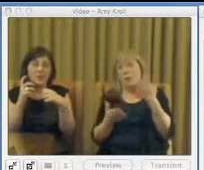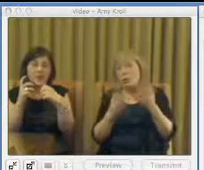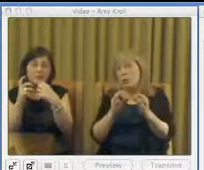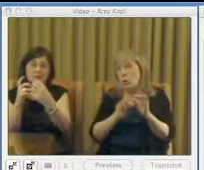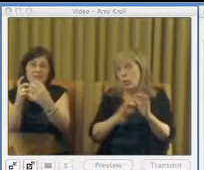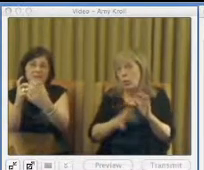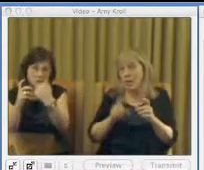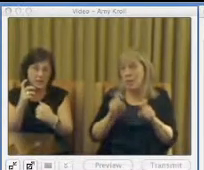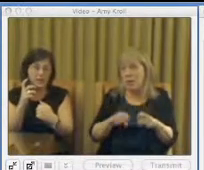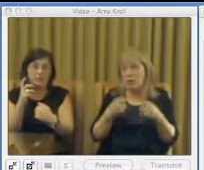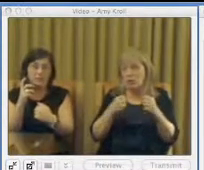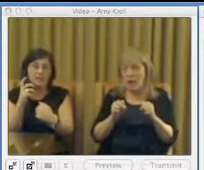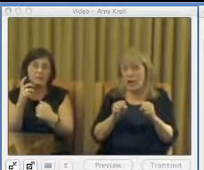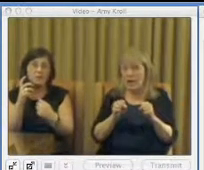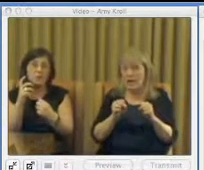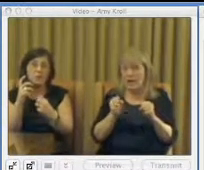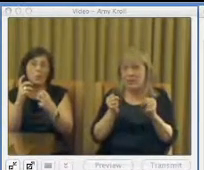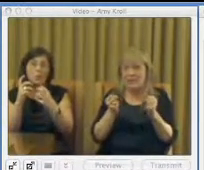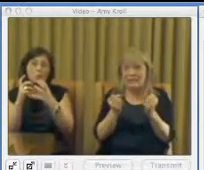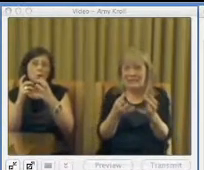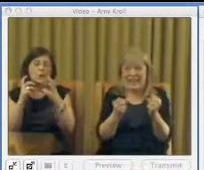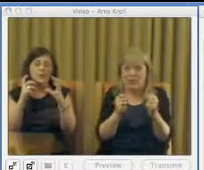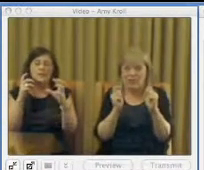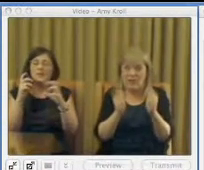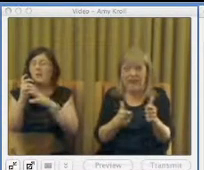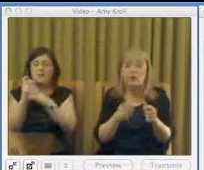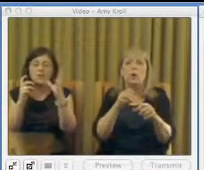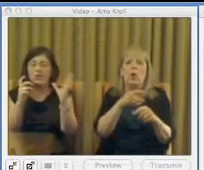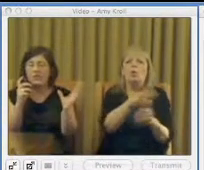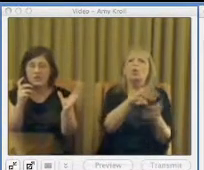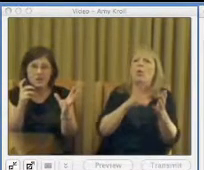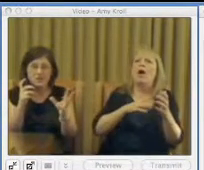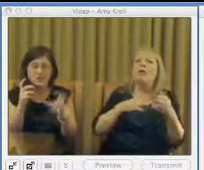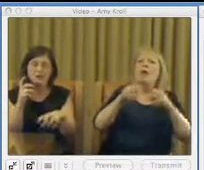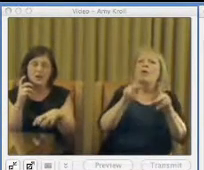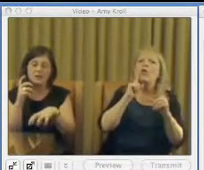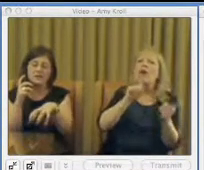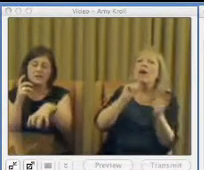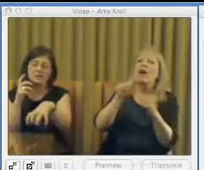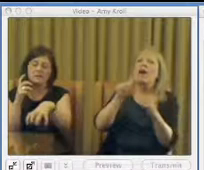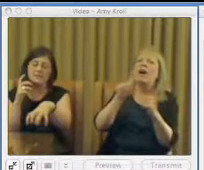speeding up to allow the deaf student to quickly jump in, or